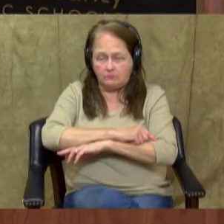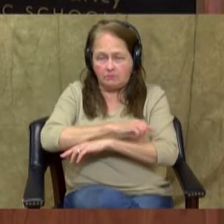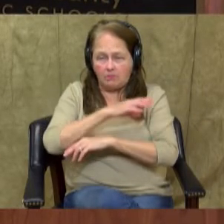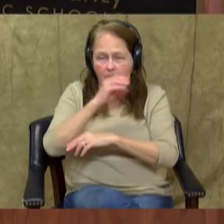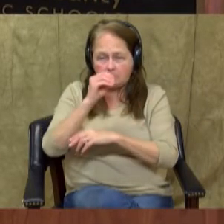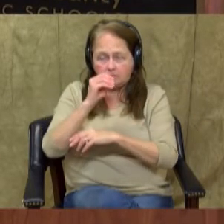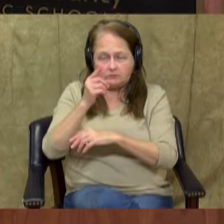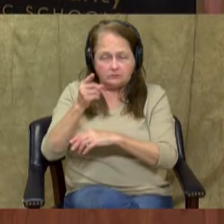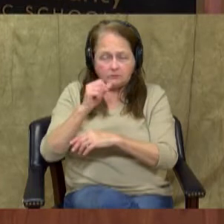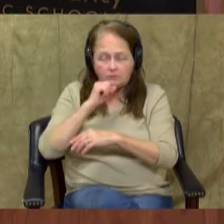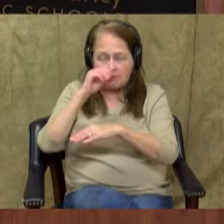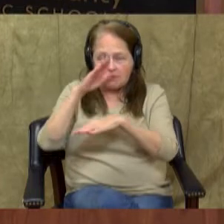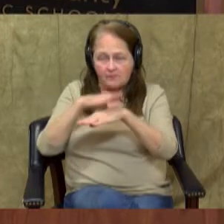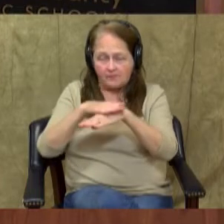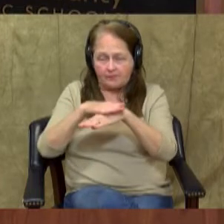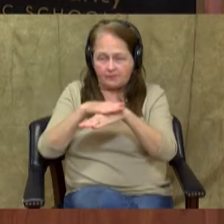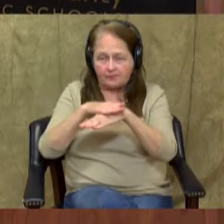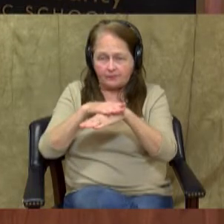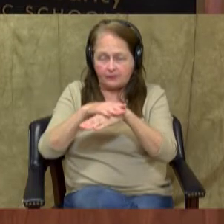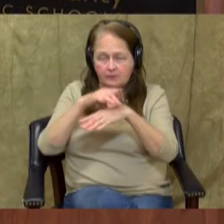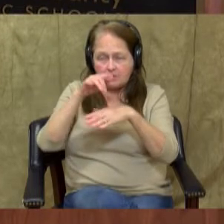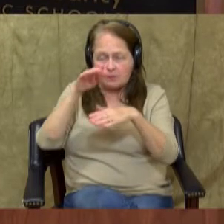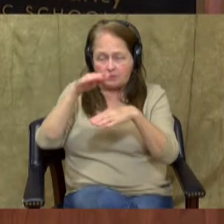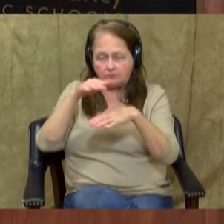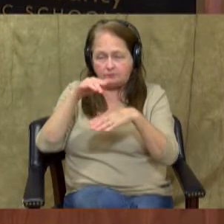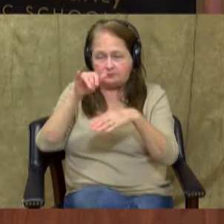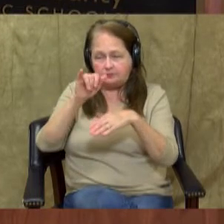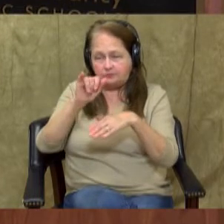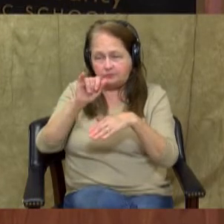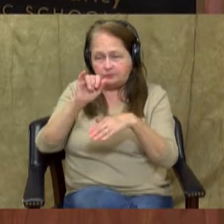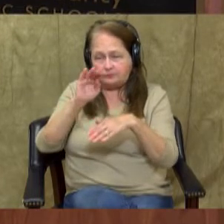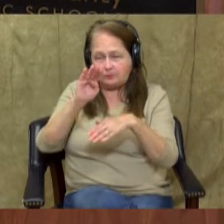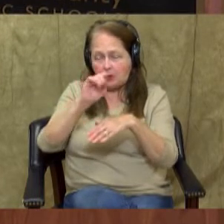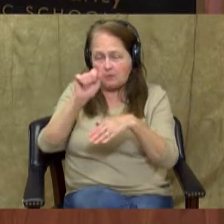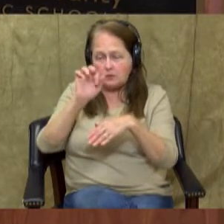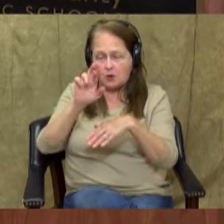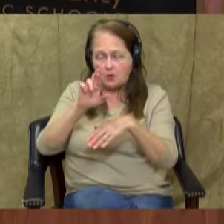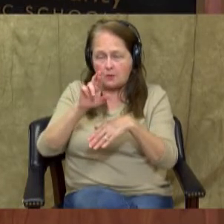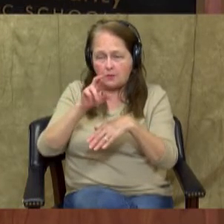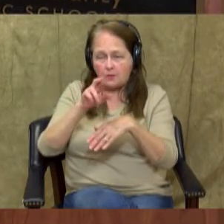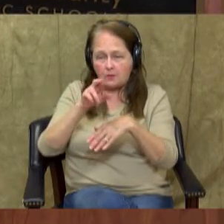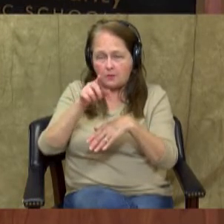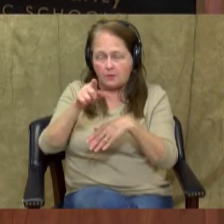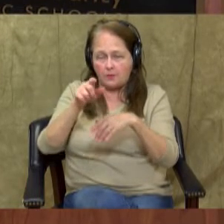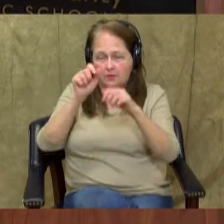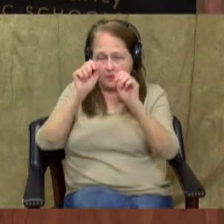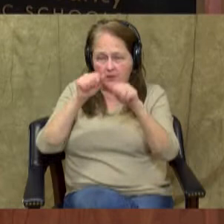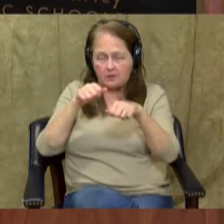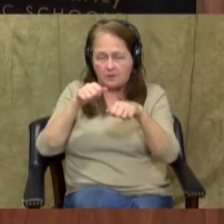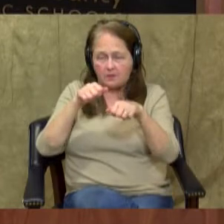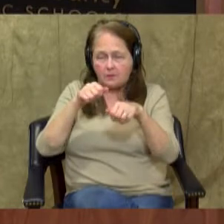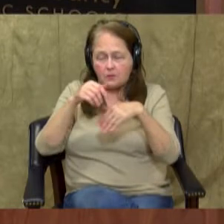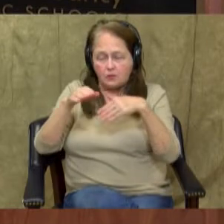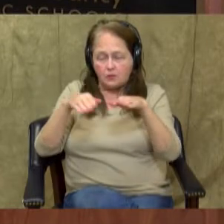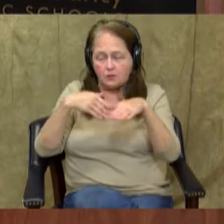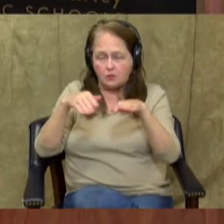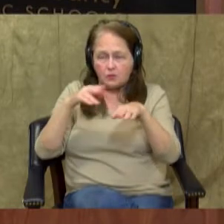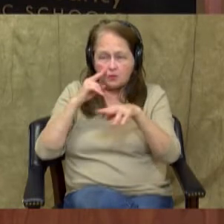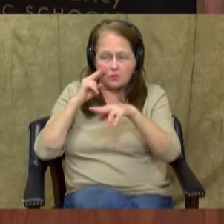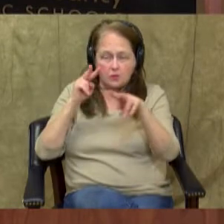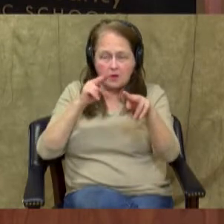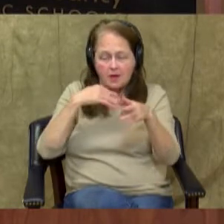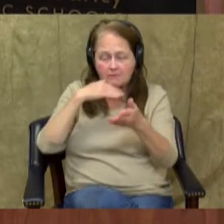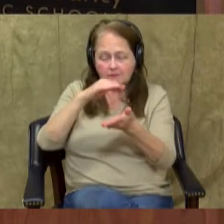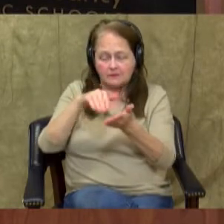And even if you're not on the scale of the Grand Bazaar, a small souk in Morocco is the same type of center for